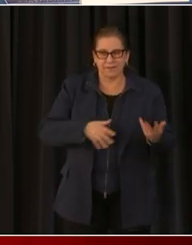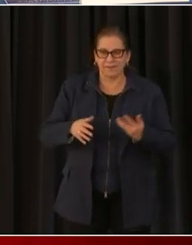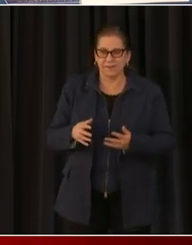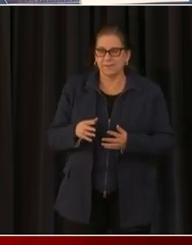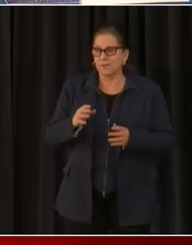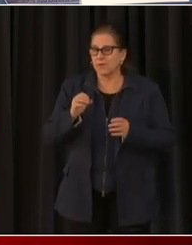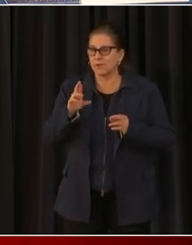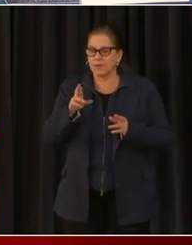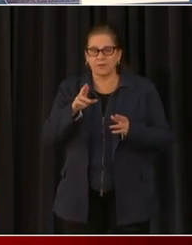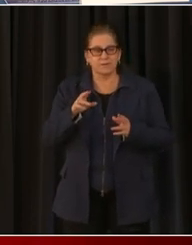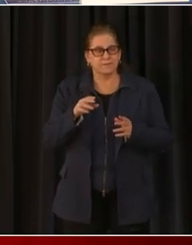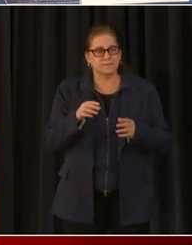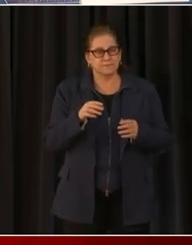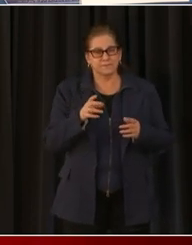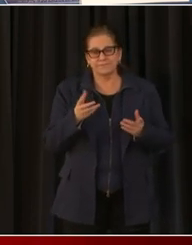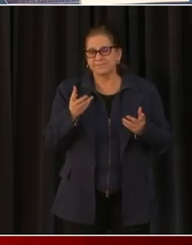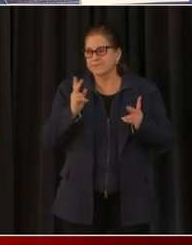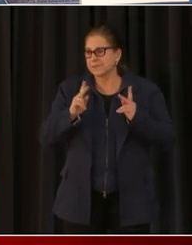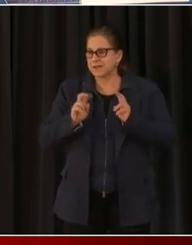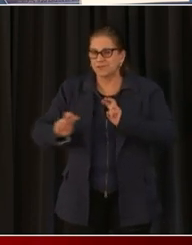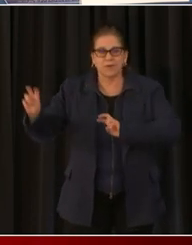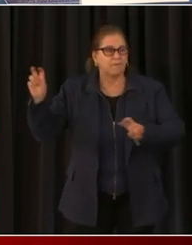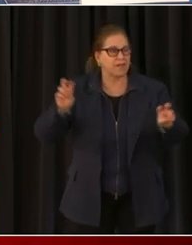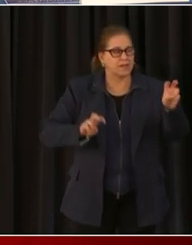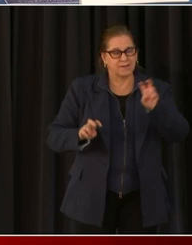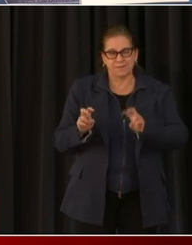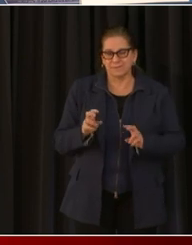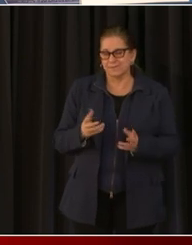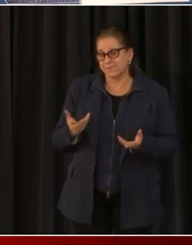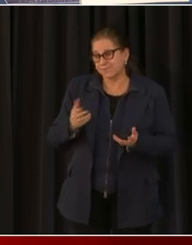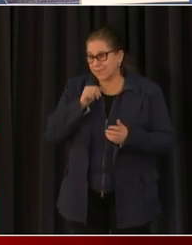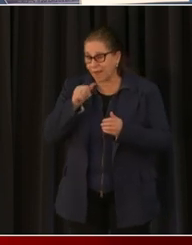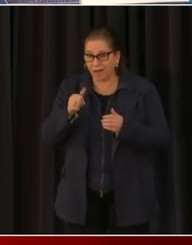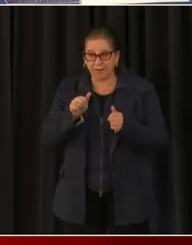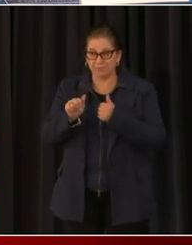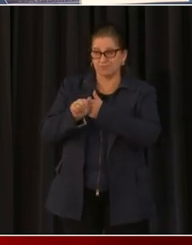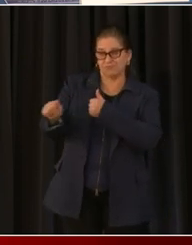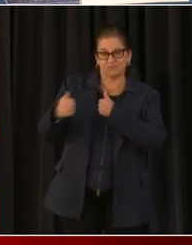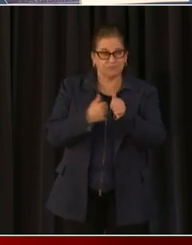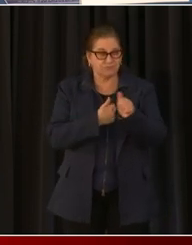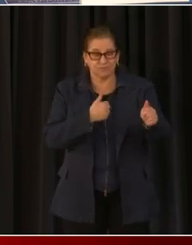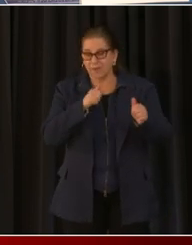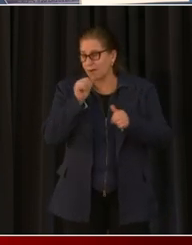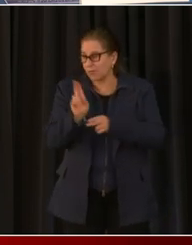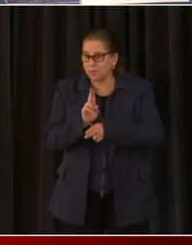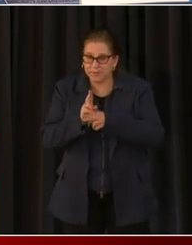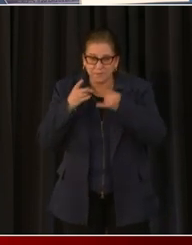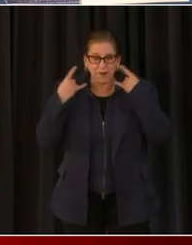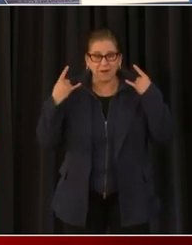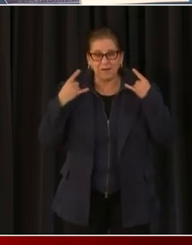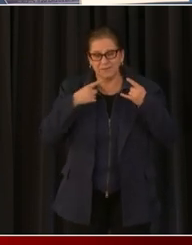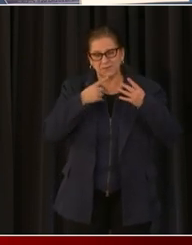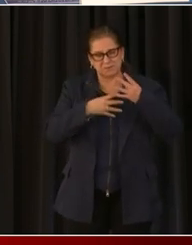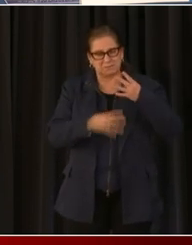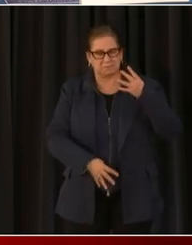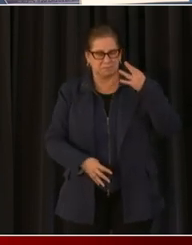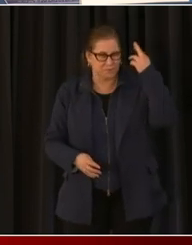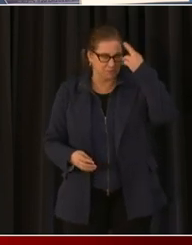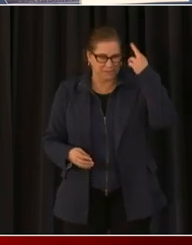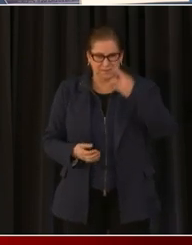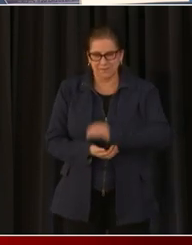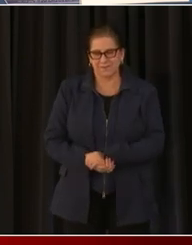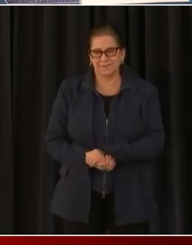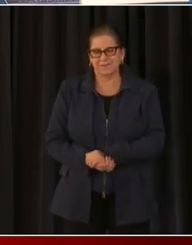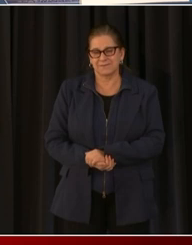travel, gatherings where people maybe didn't social distance or wear their mask all the time, we saw rapid acceleration in our daily case